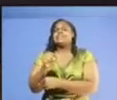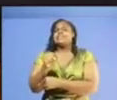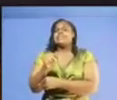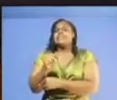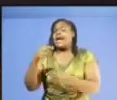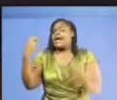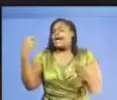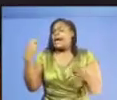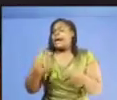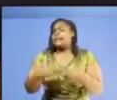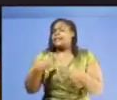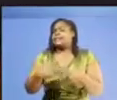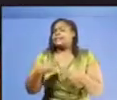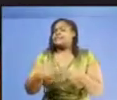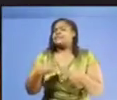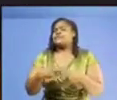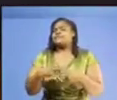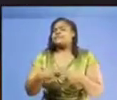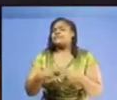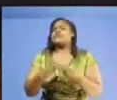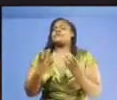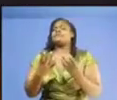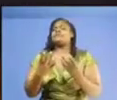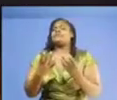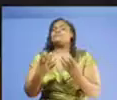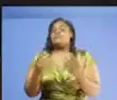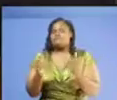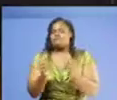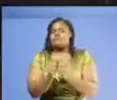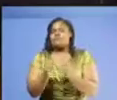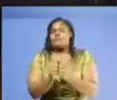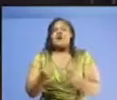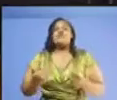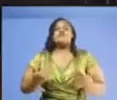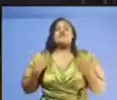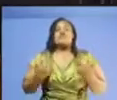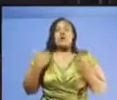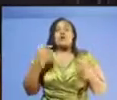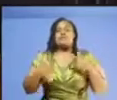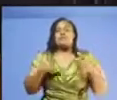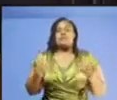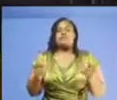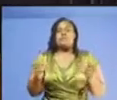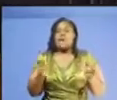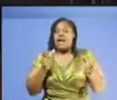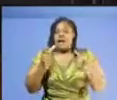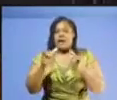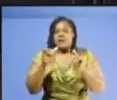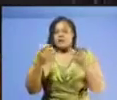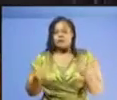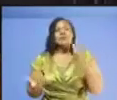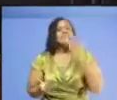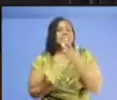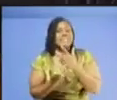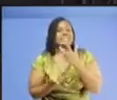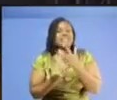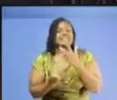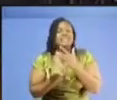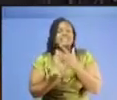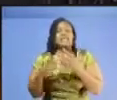in an age of technology, tempered by the challenges of a godless society. We talk